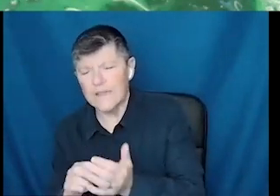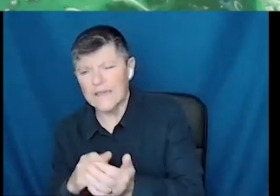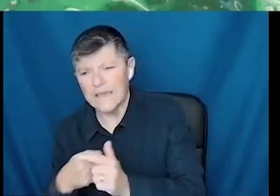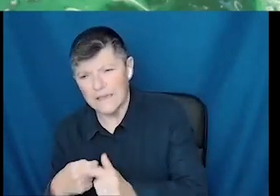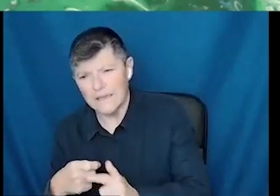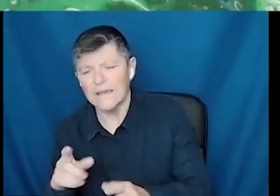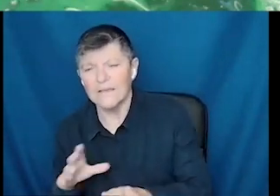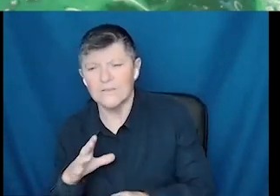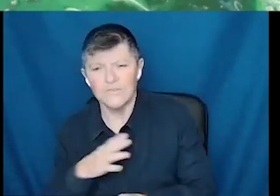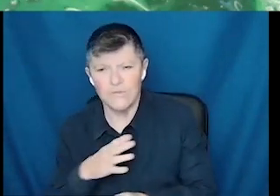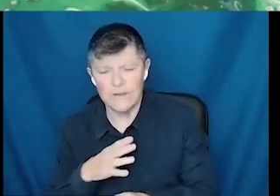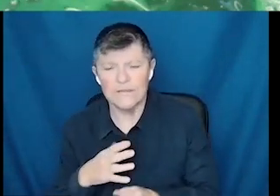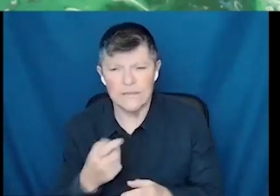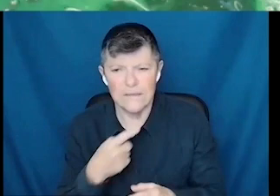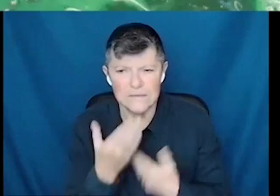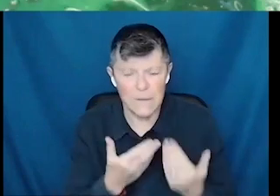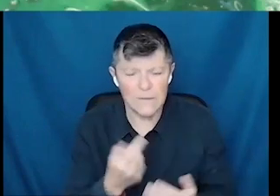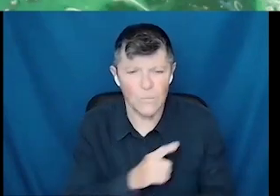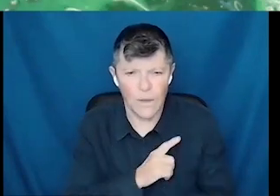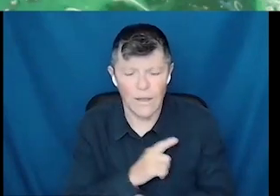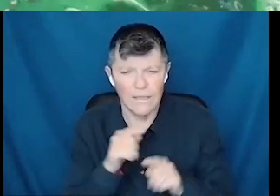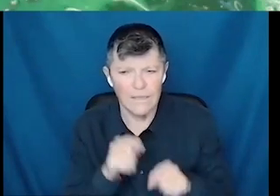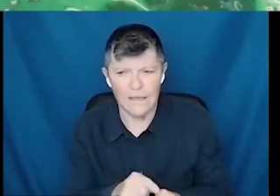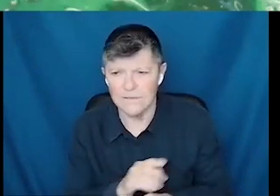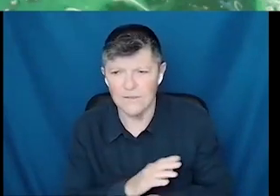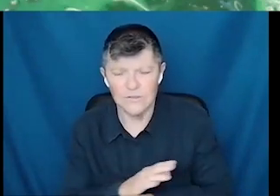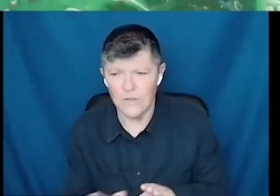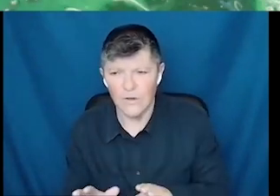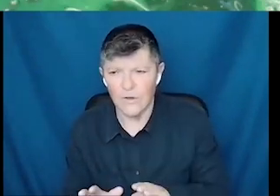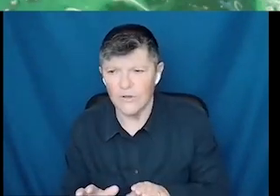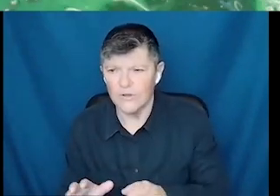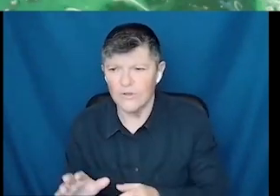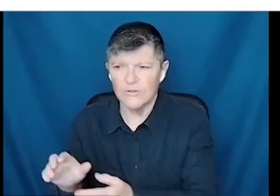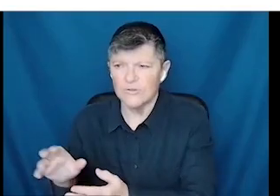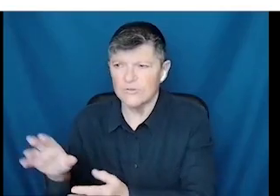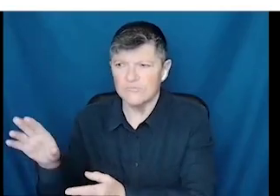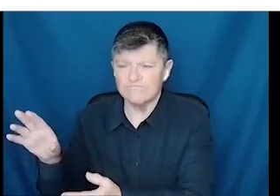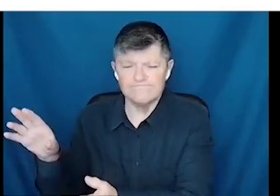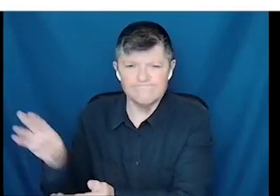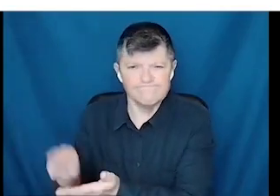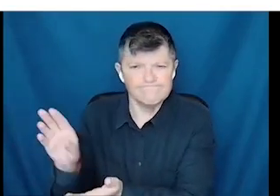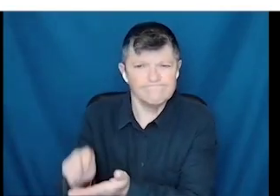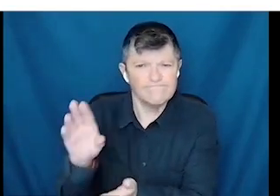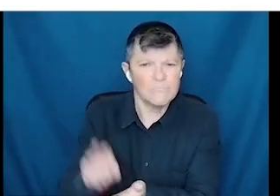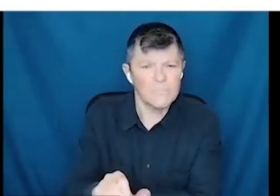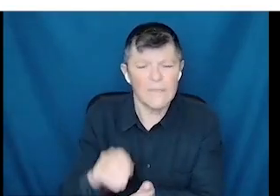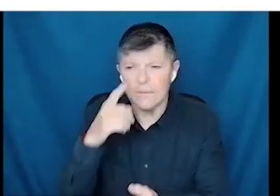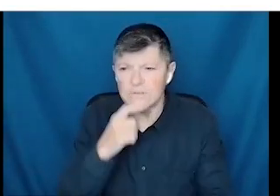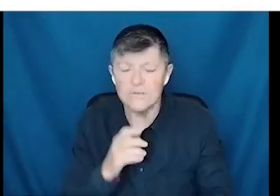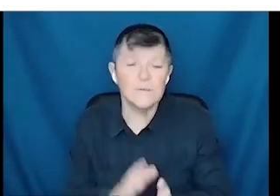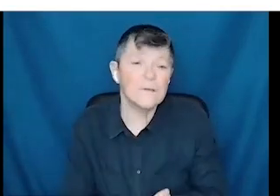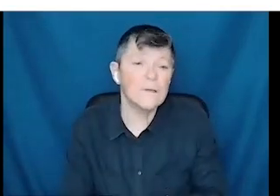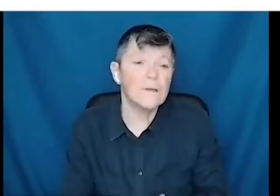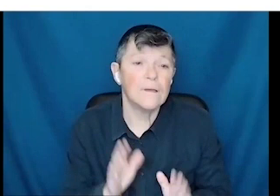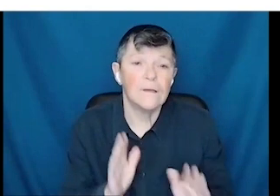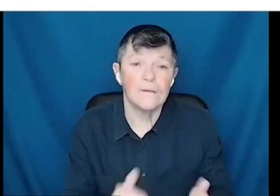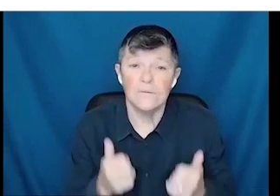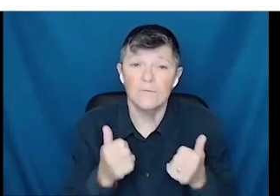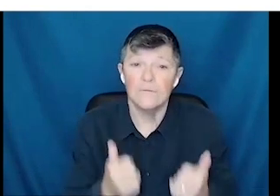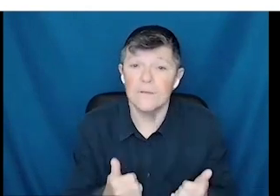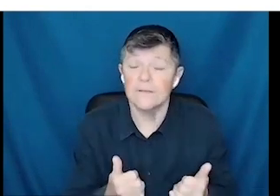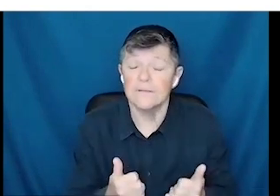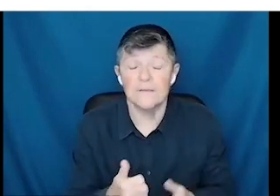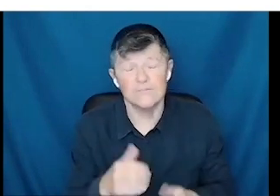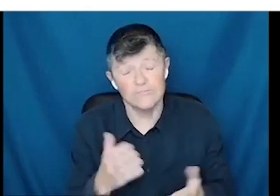images. Michaela, over to you. Fantastic. It's so good to be here and to be part of this